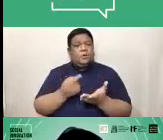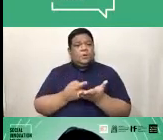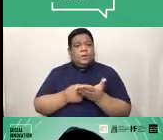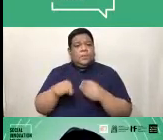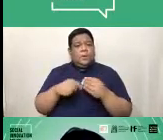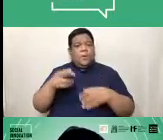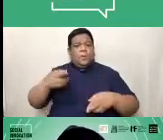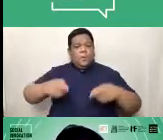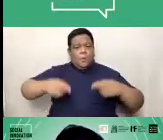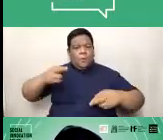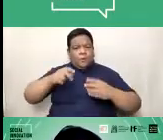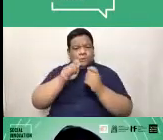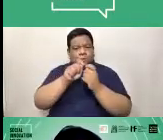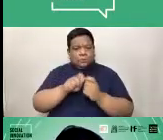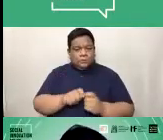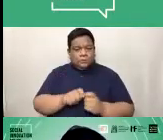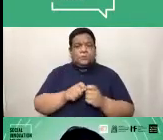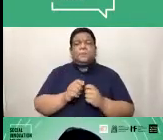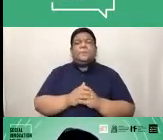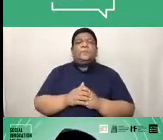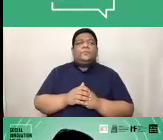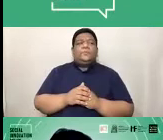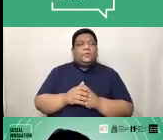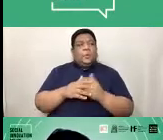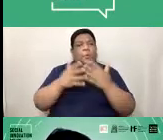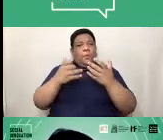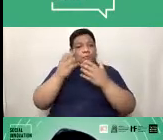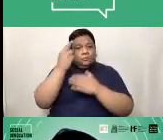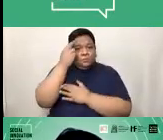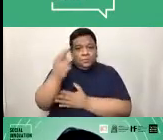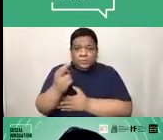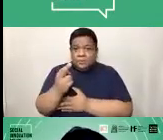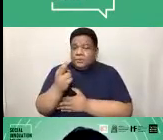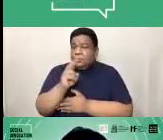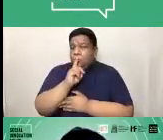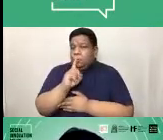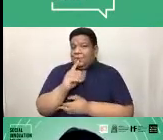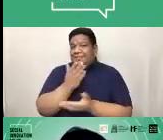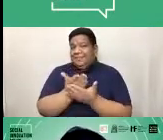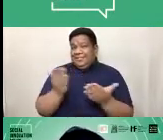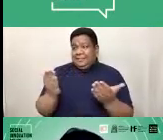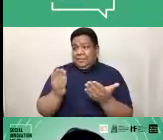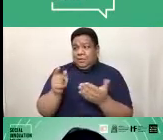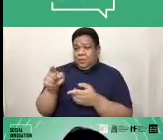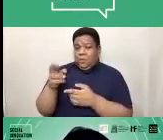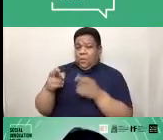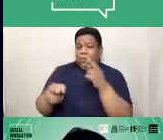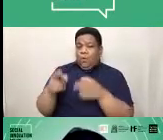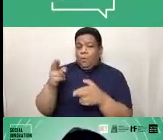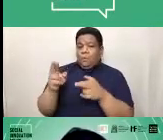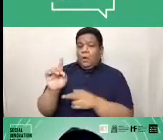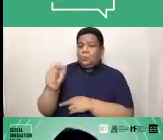in detail and kind of break it down. Because we'll realize that the same things that make this robot dog able to walk and open